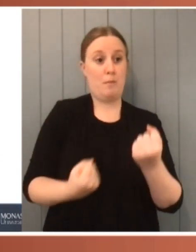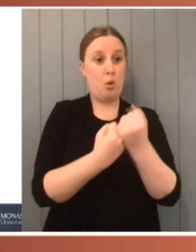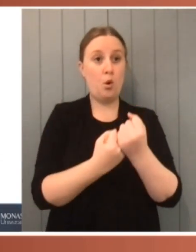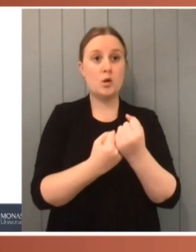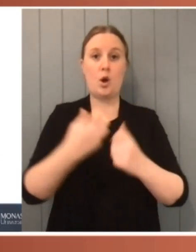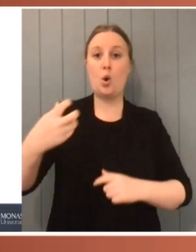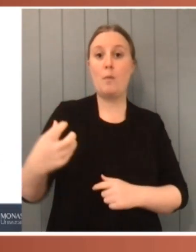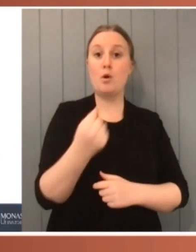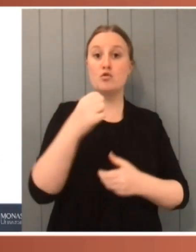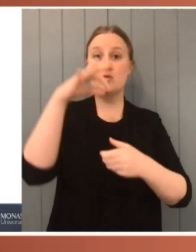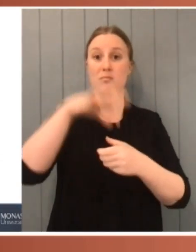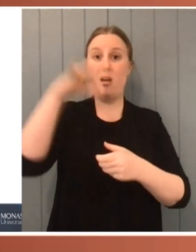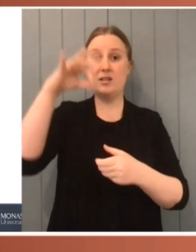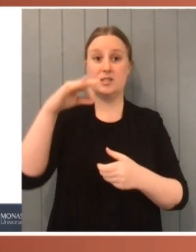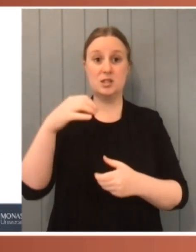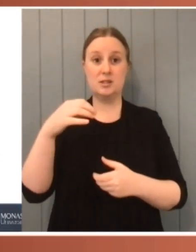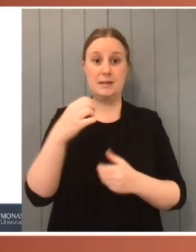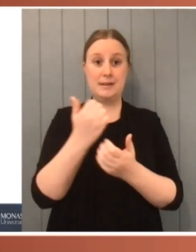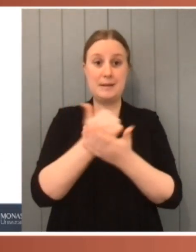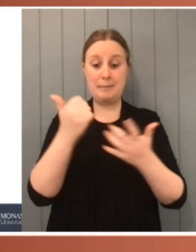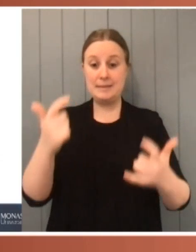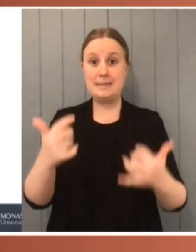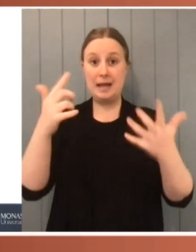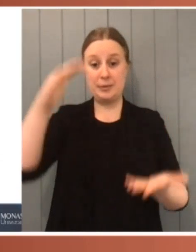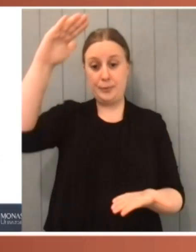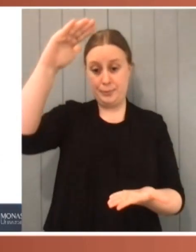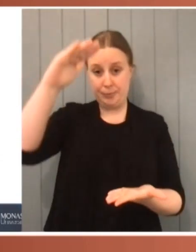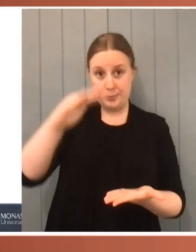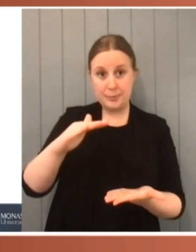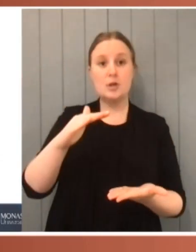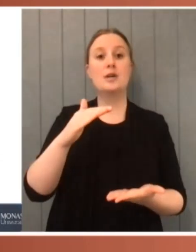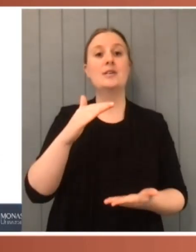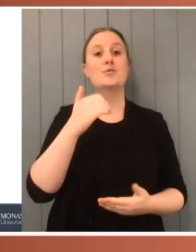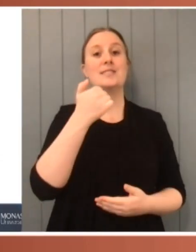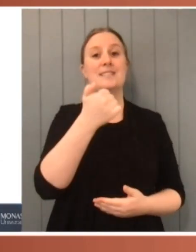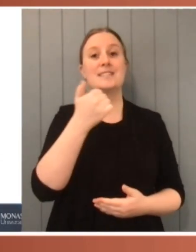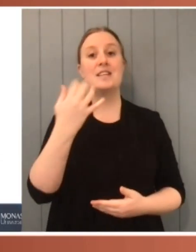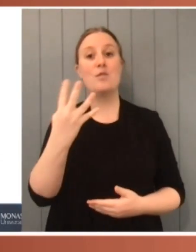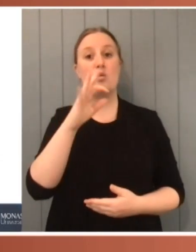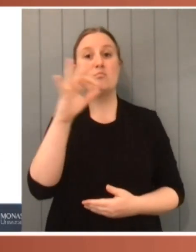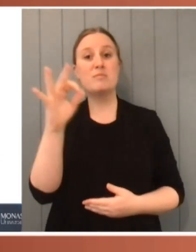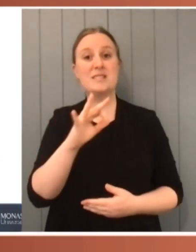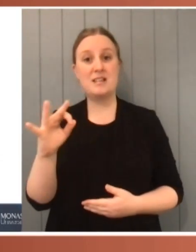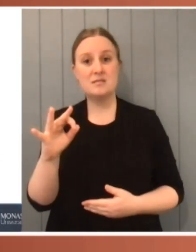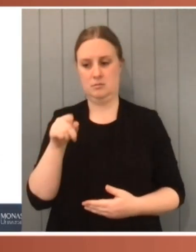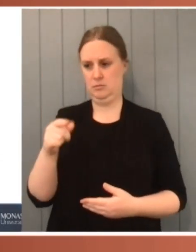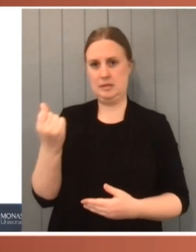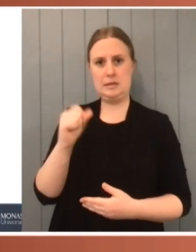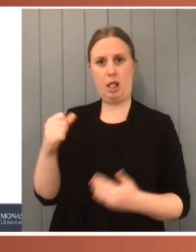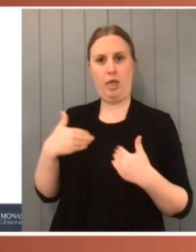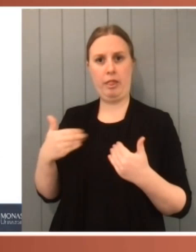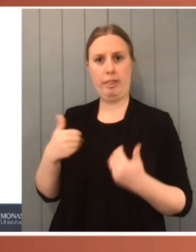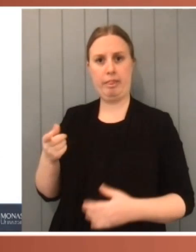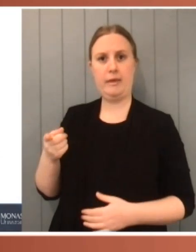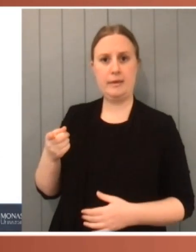still healthy low of 64% as that campaign gathered force in the late 1980s. But